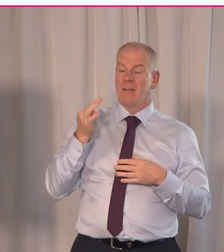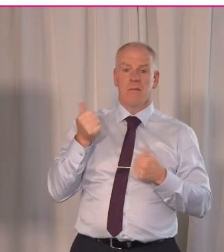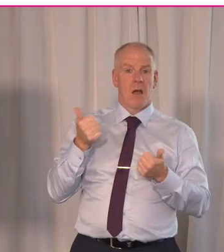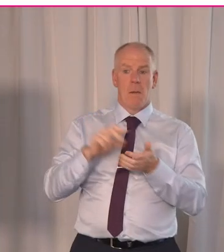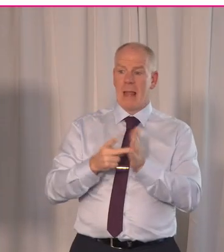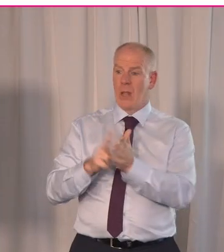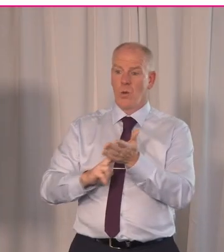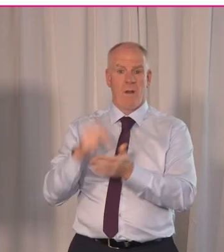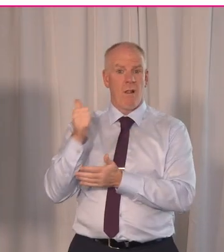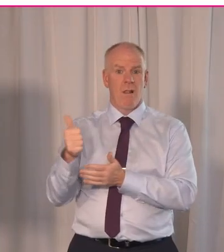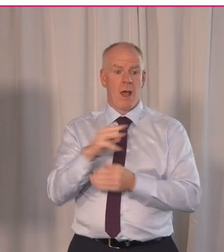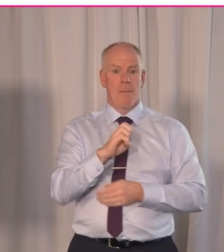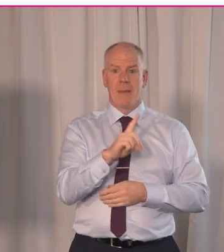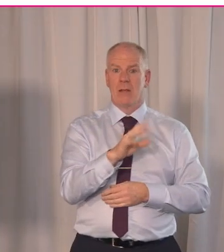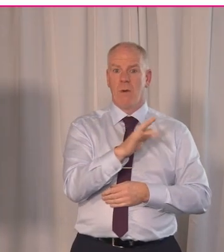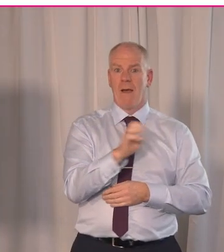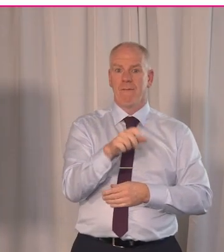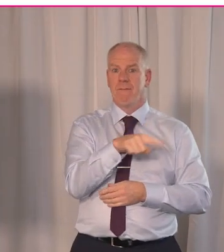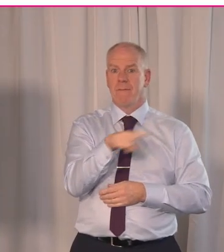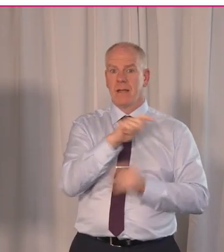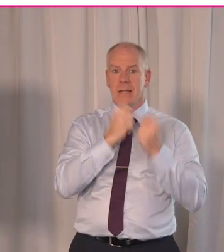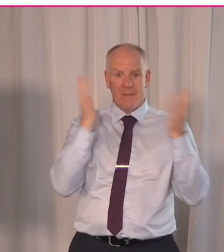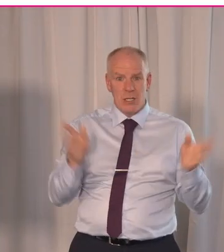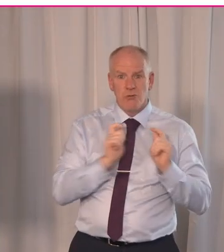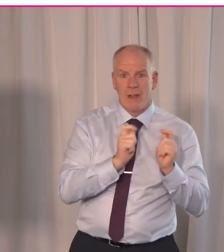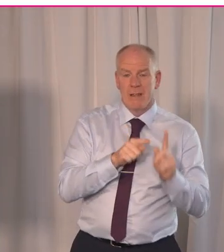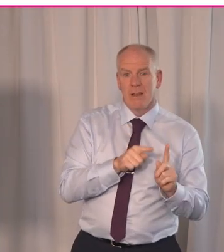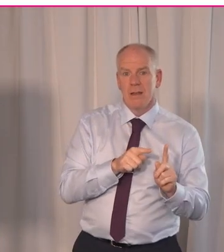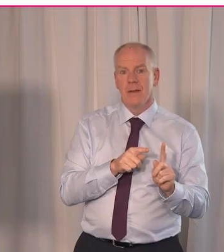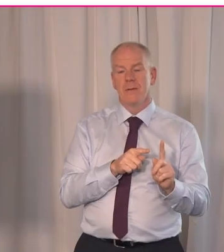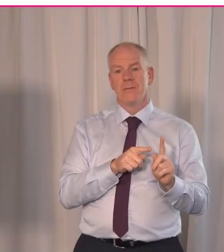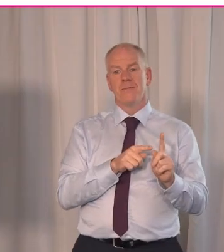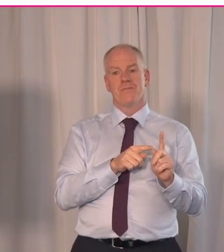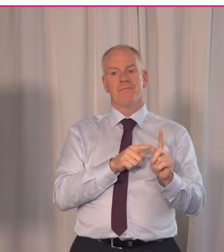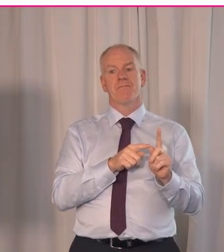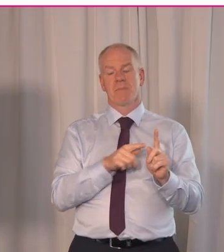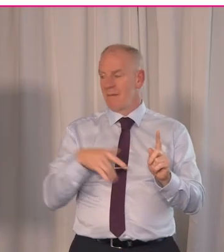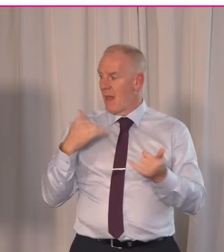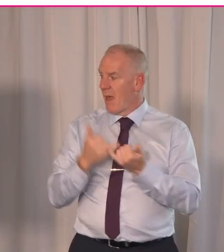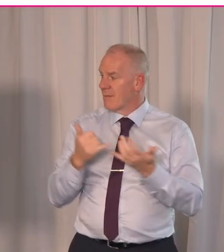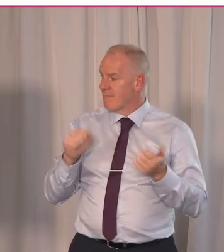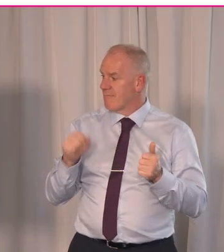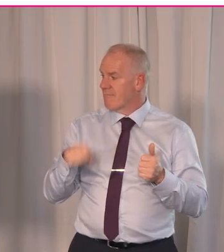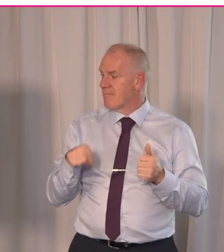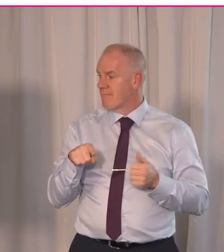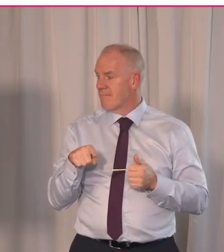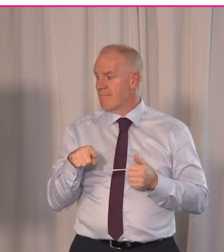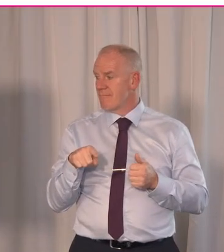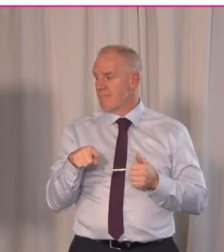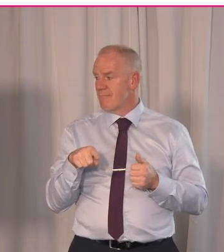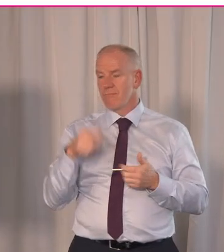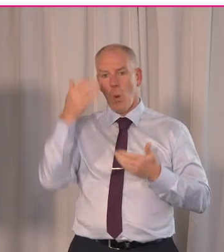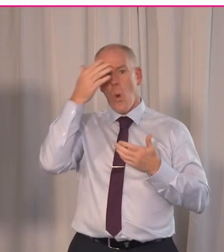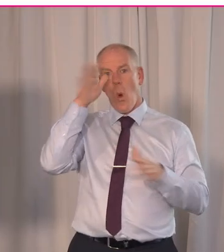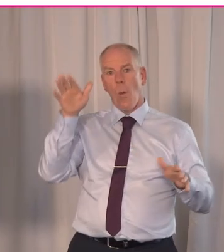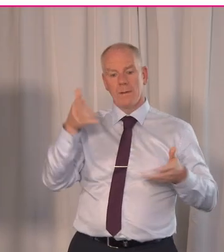really useful. The midwives in those teams had training, and felt that they opened up